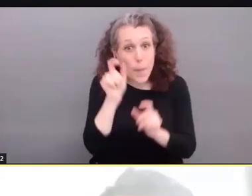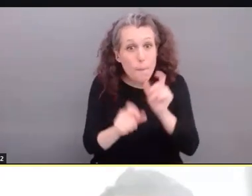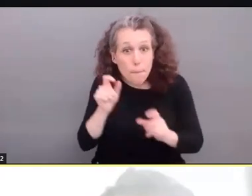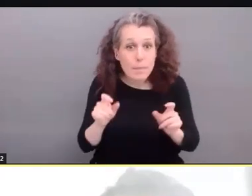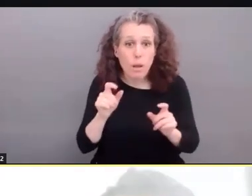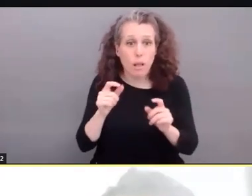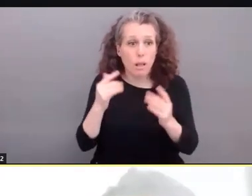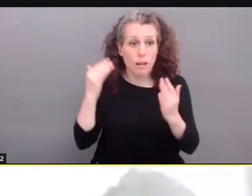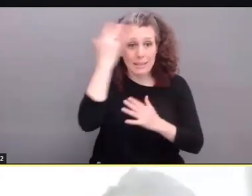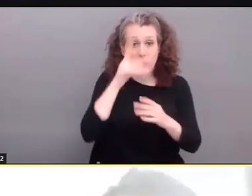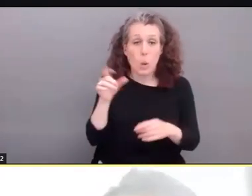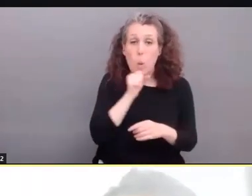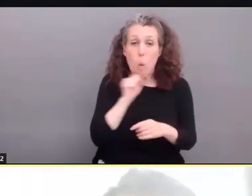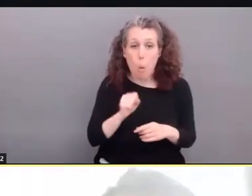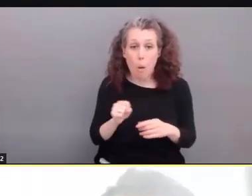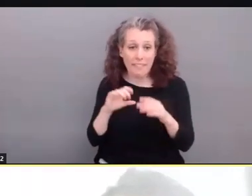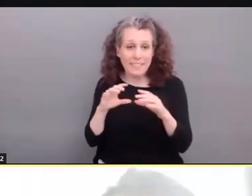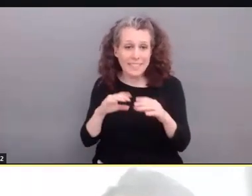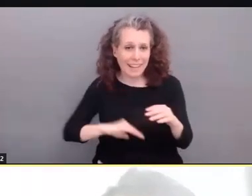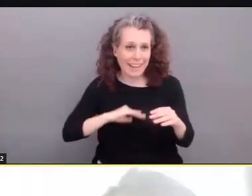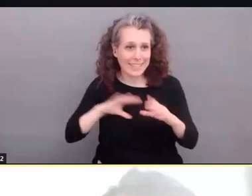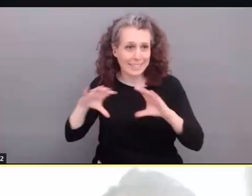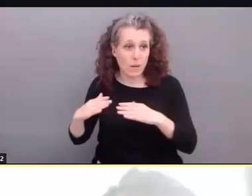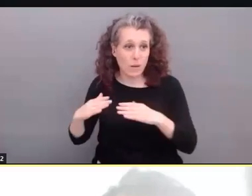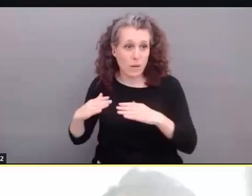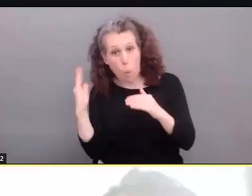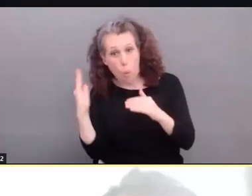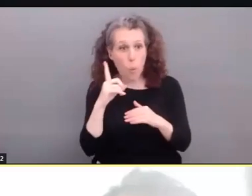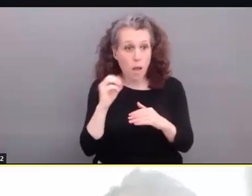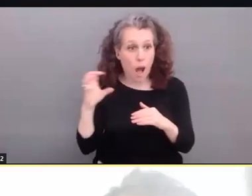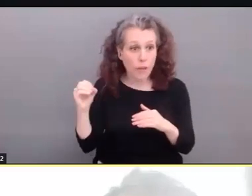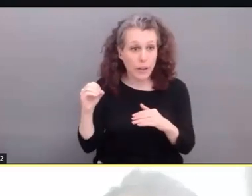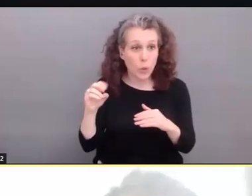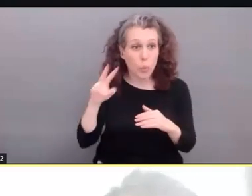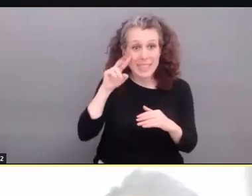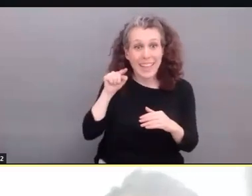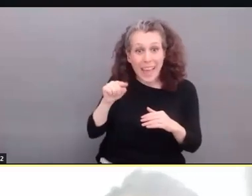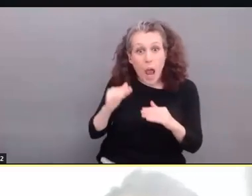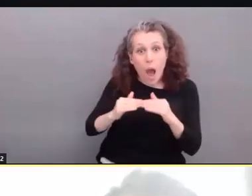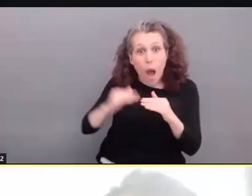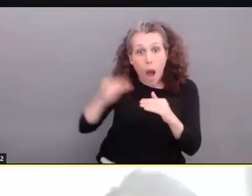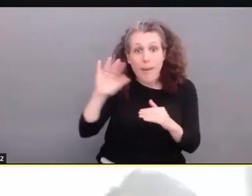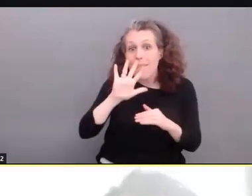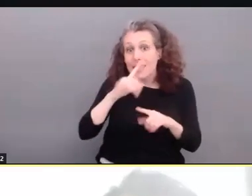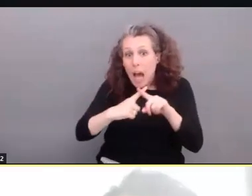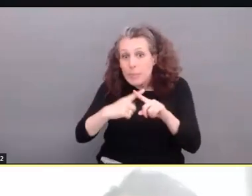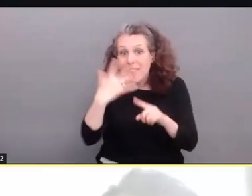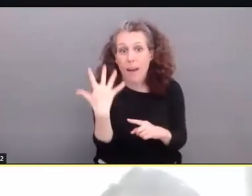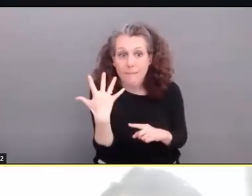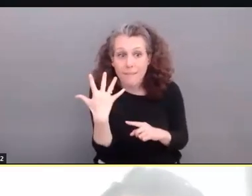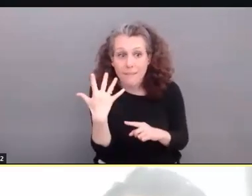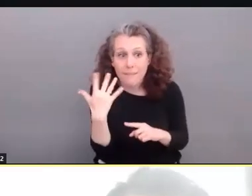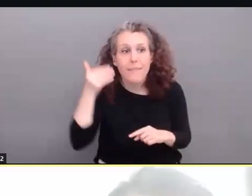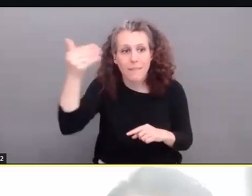be in the very old category, which is over 100 years old, this number is going to rise 5-fold